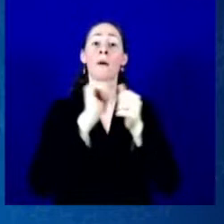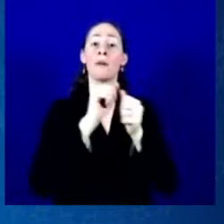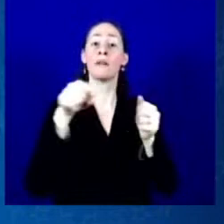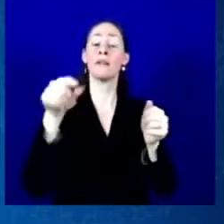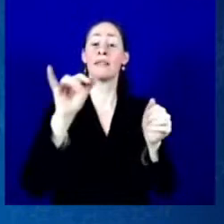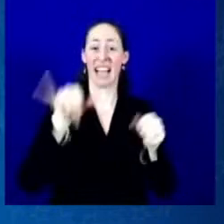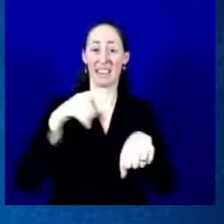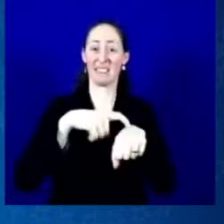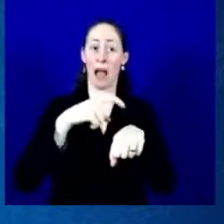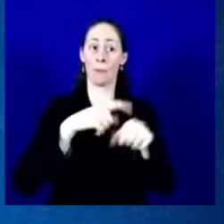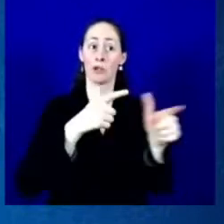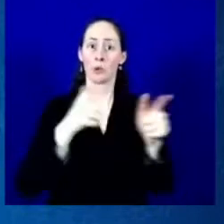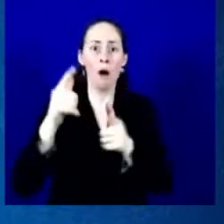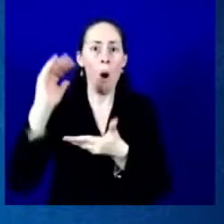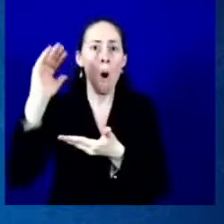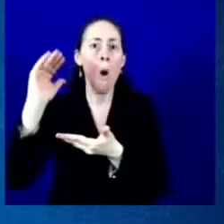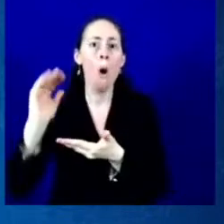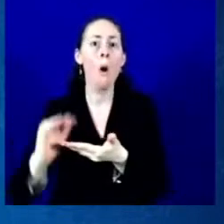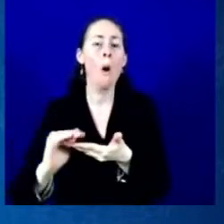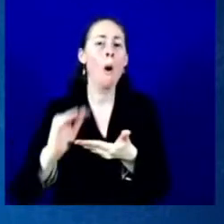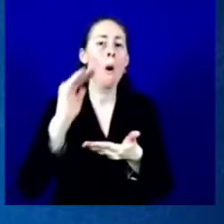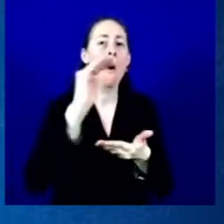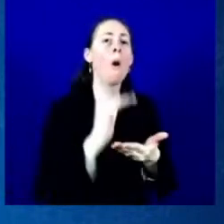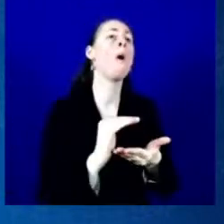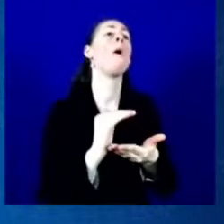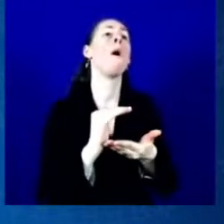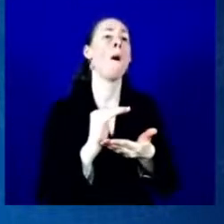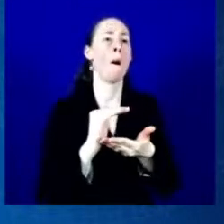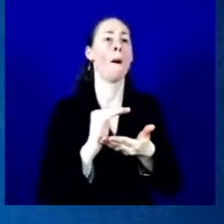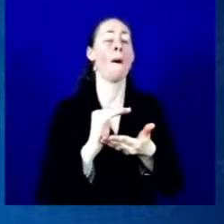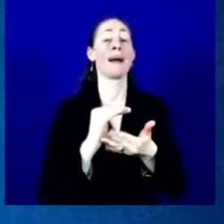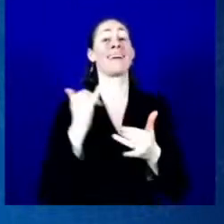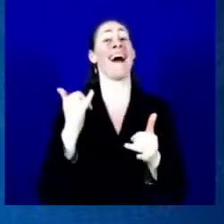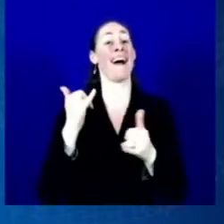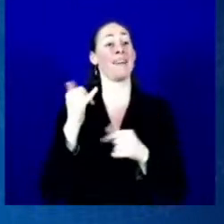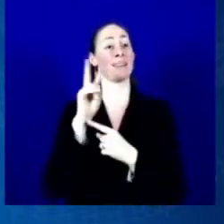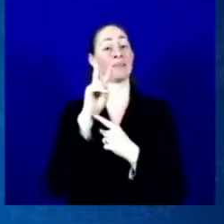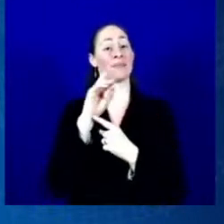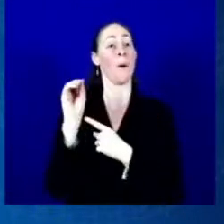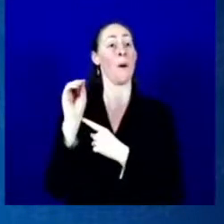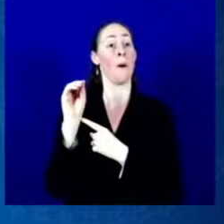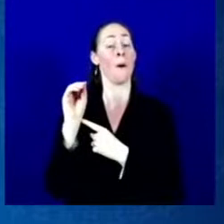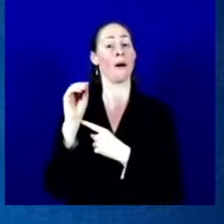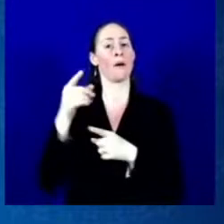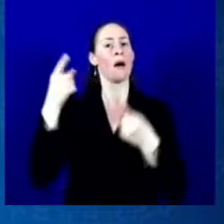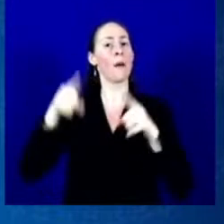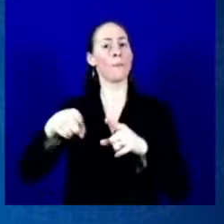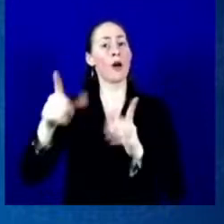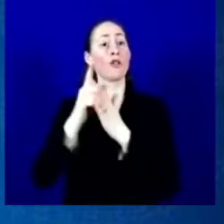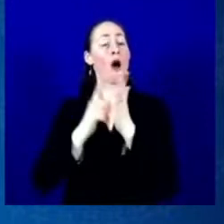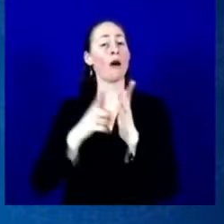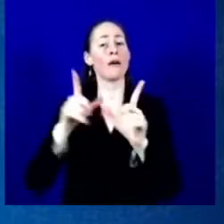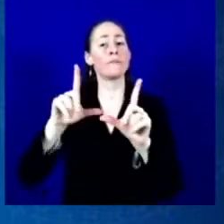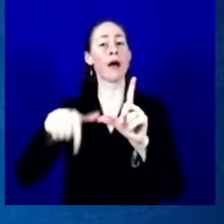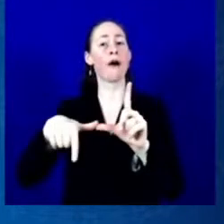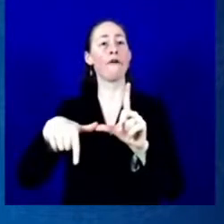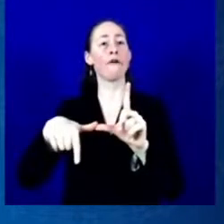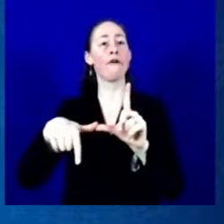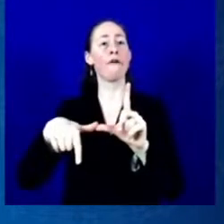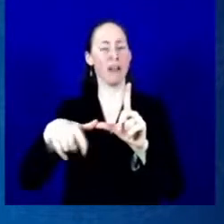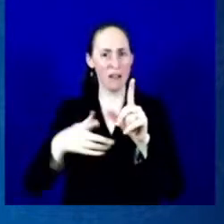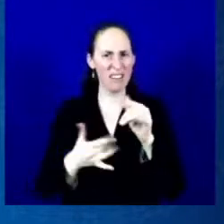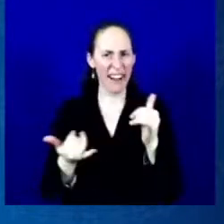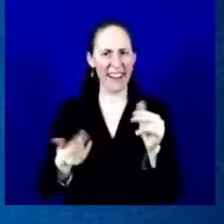early 2000s, the law expired. We've seen daily bloodshed since. I'm not saying if the law continued, we